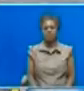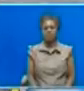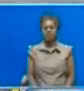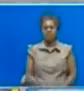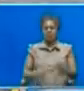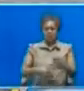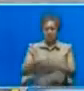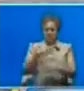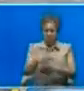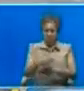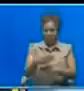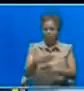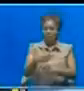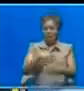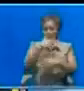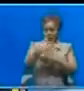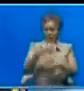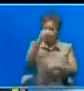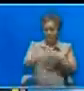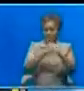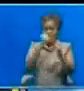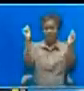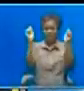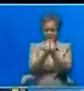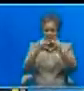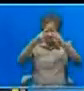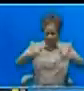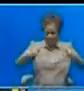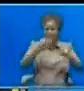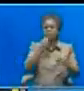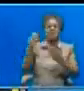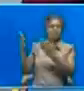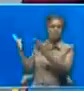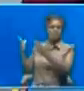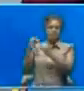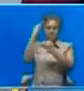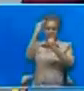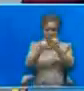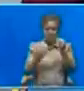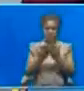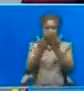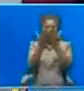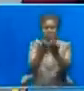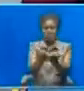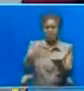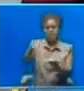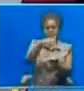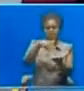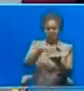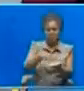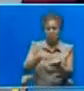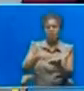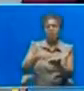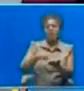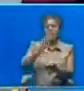After almost a decade-long hunt for Dominic Ongwen, the LRA chief finally surrendered to U.S. forces at the Central African